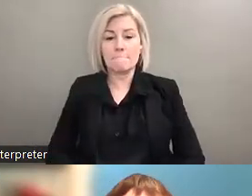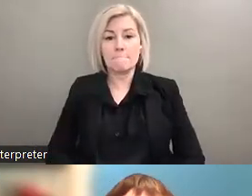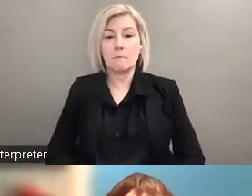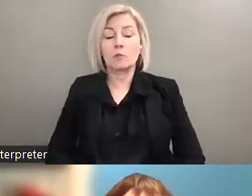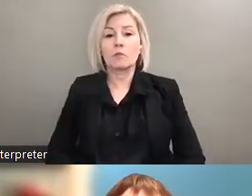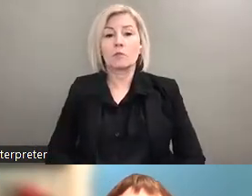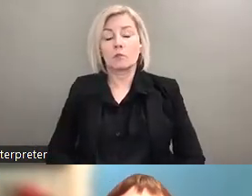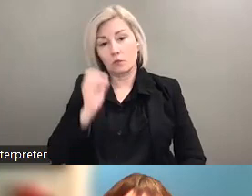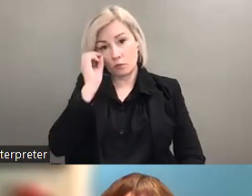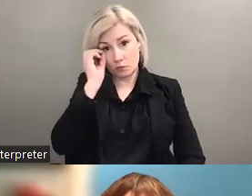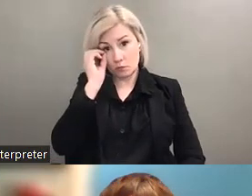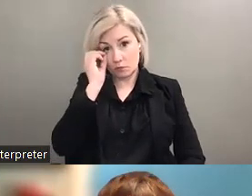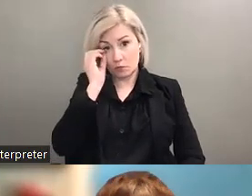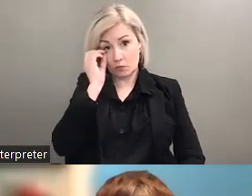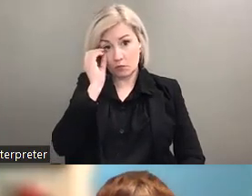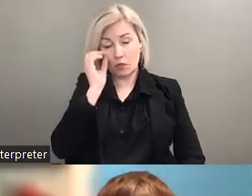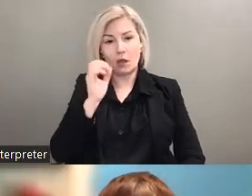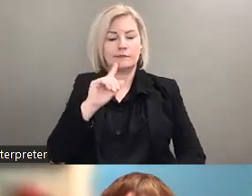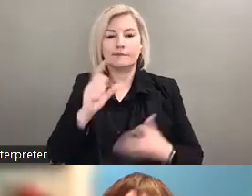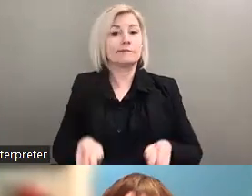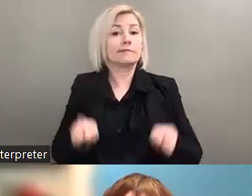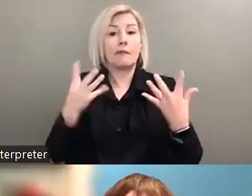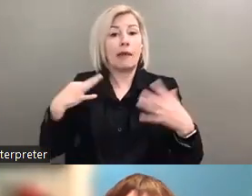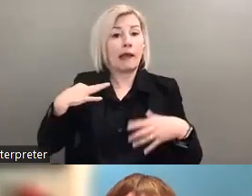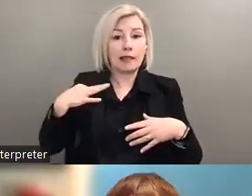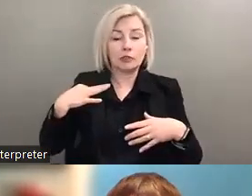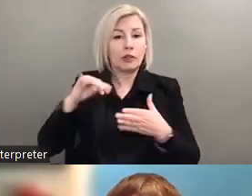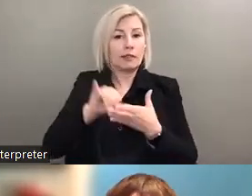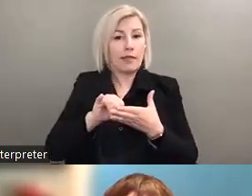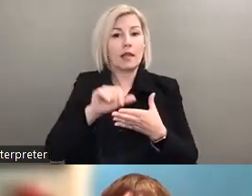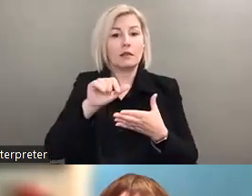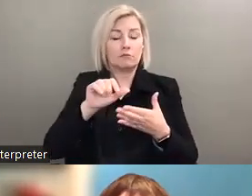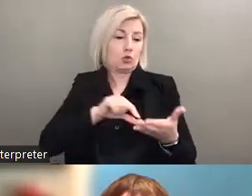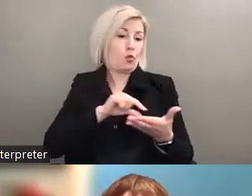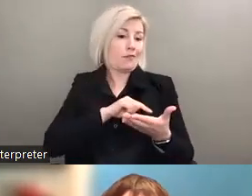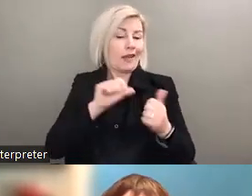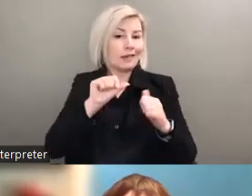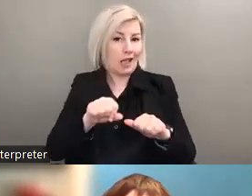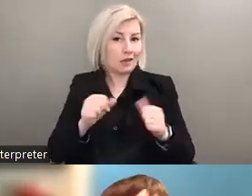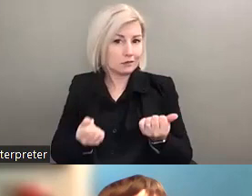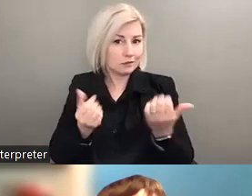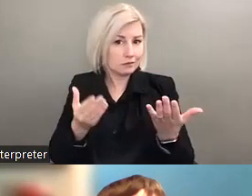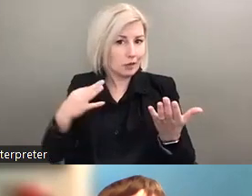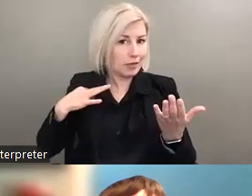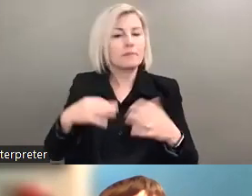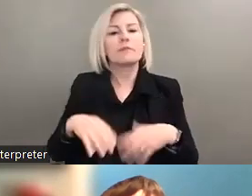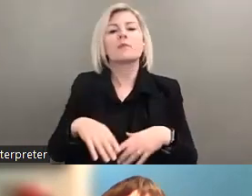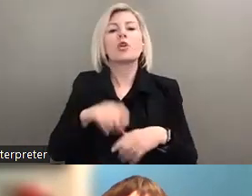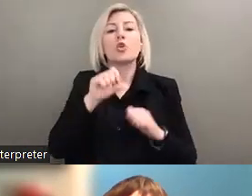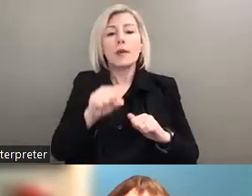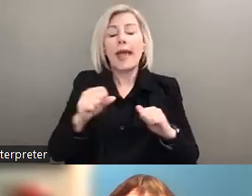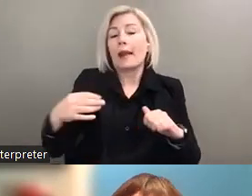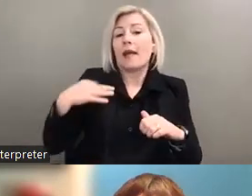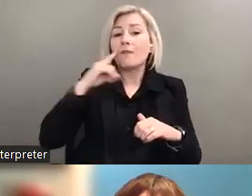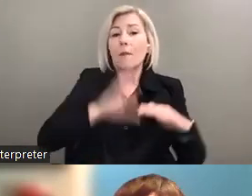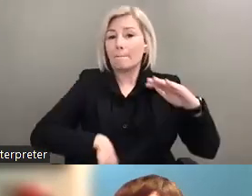So in terms of number of applications that a presenter is eligible to apply for, a presenter can apply for a